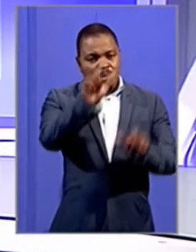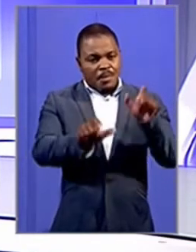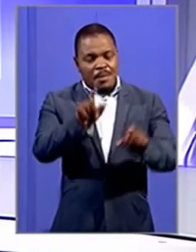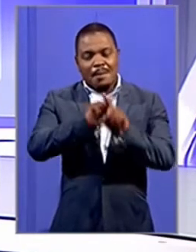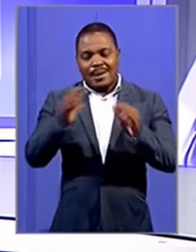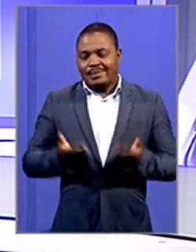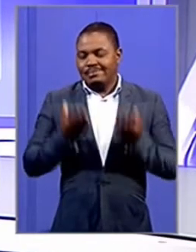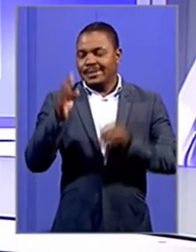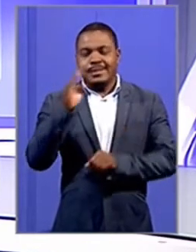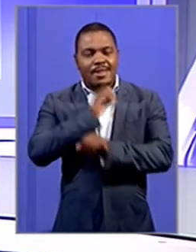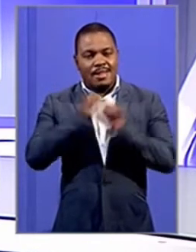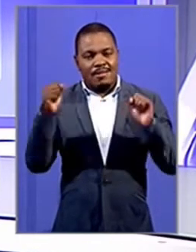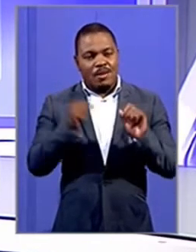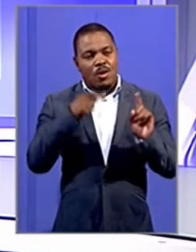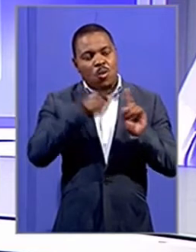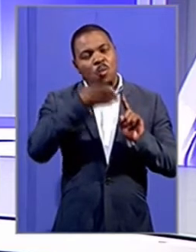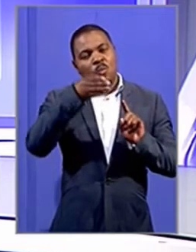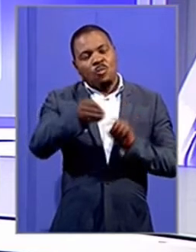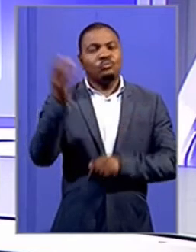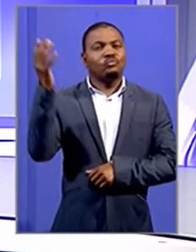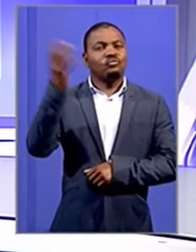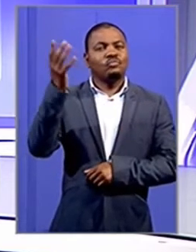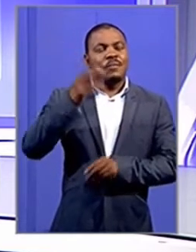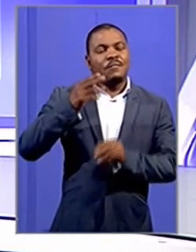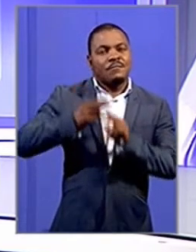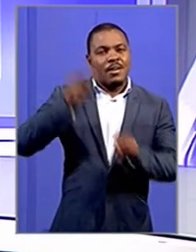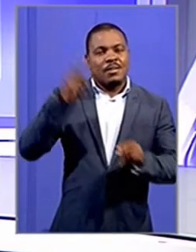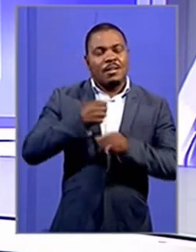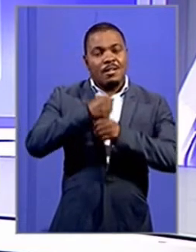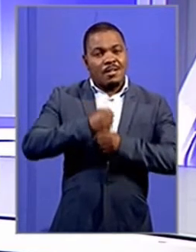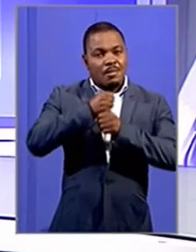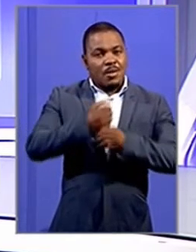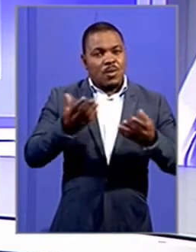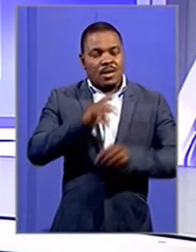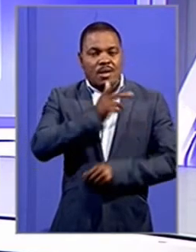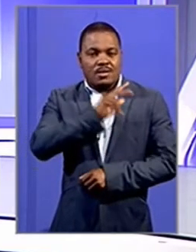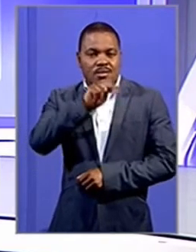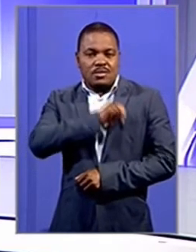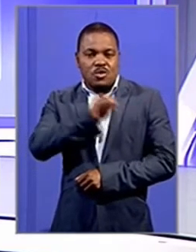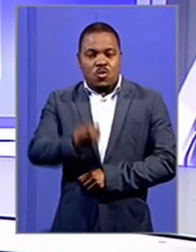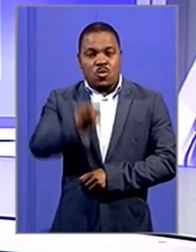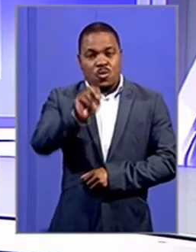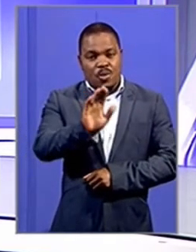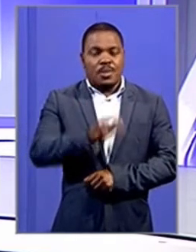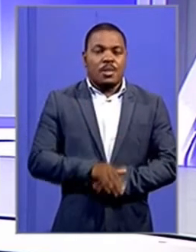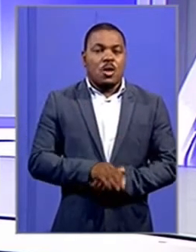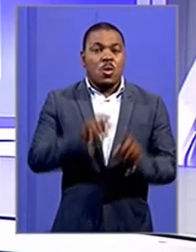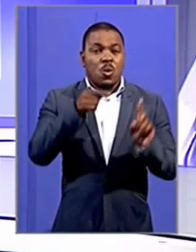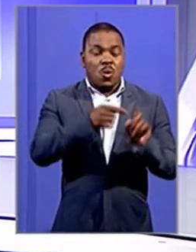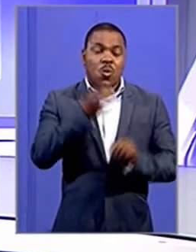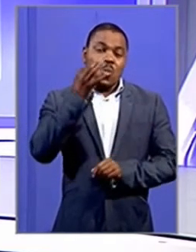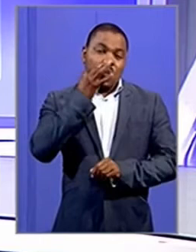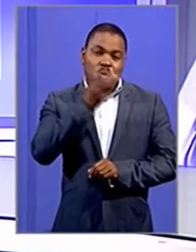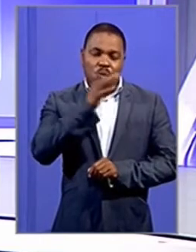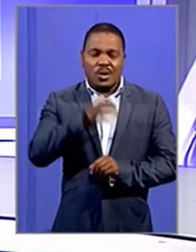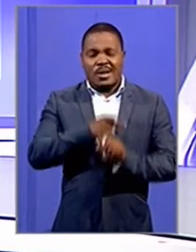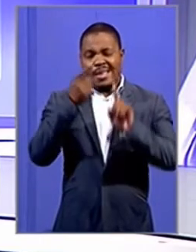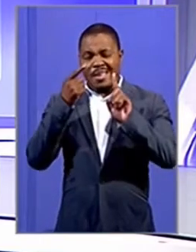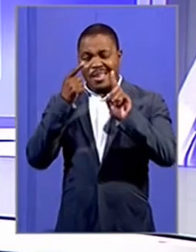buile seno le baema nokeng ba IFP kwa raling ya bofelo kwa Ulundi kwa bokone ba KwaZulu-Natal. Hlabisa a re nngwe ya dintlha tse di